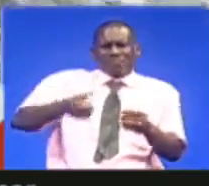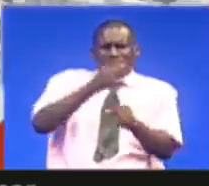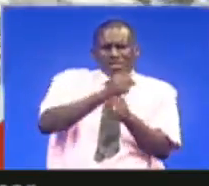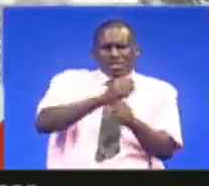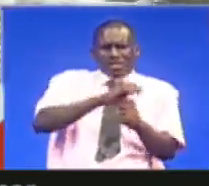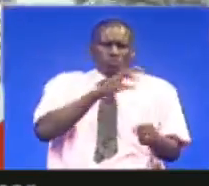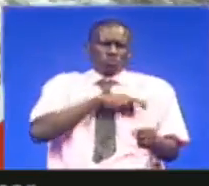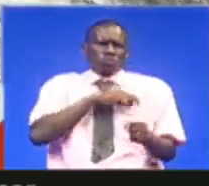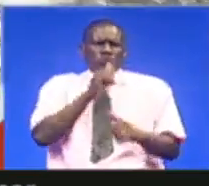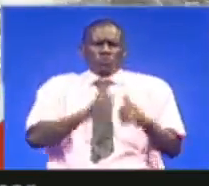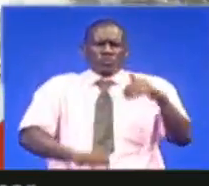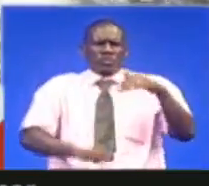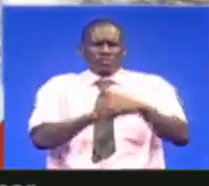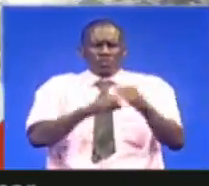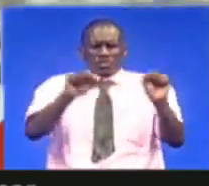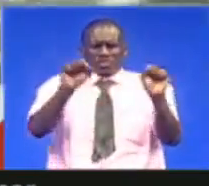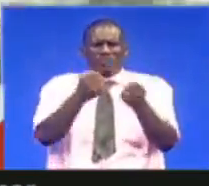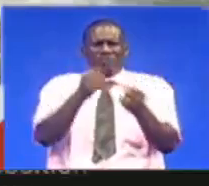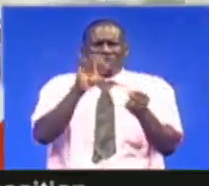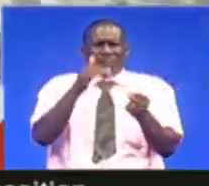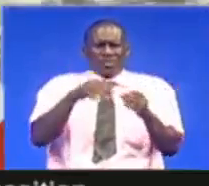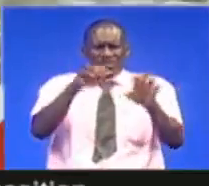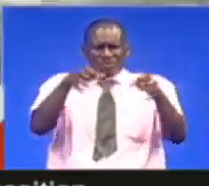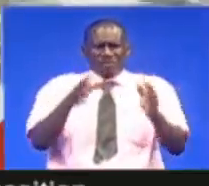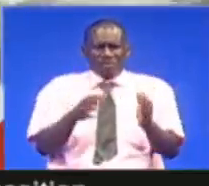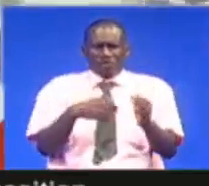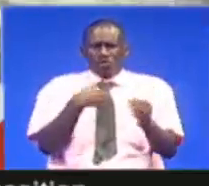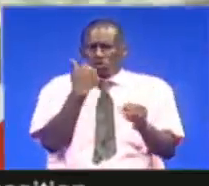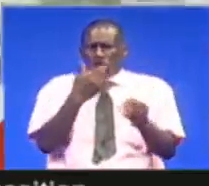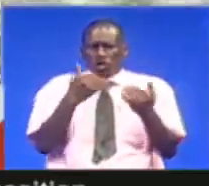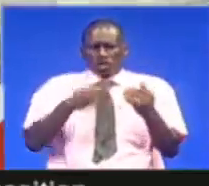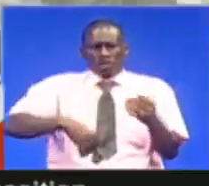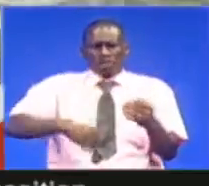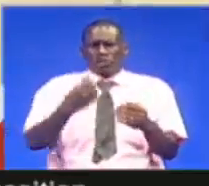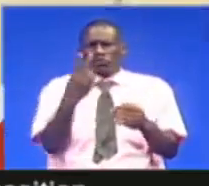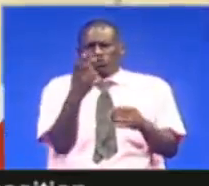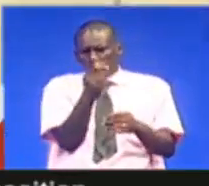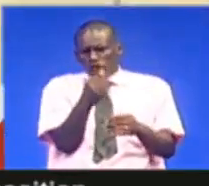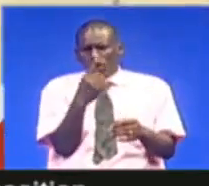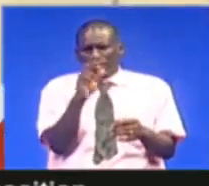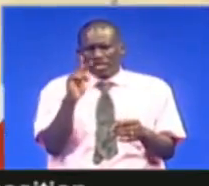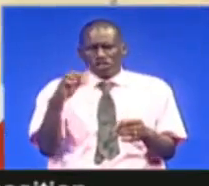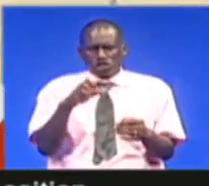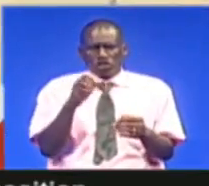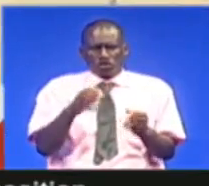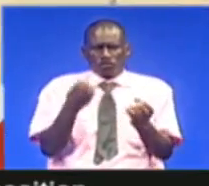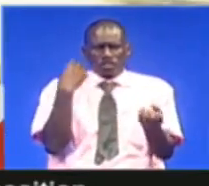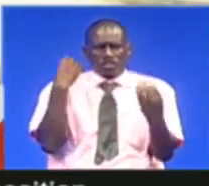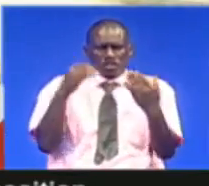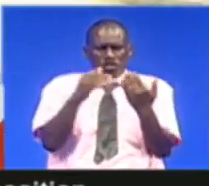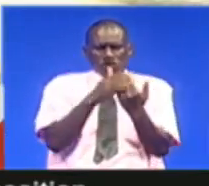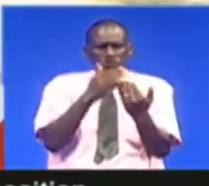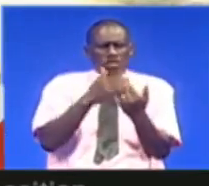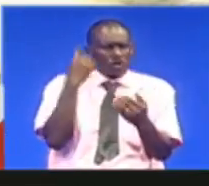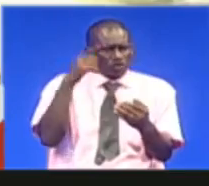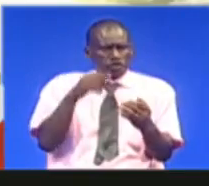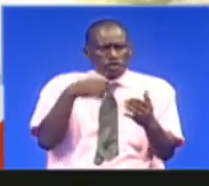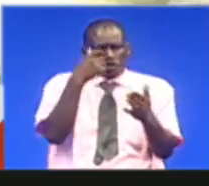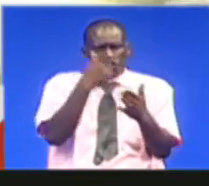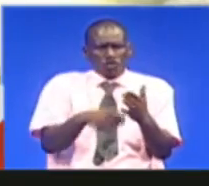will complement the savings by the farmers who are currently paying 2 shillings per kilogram of tea to cater for the cost of wood